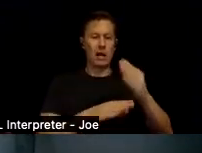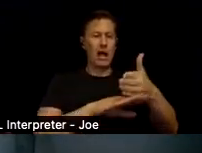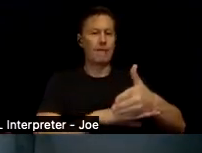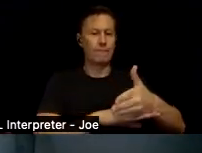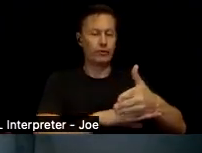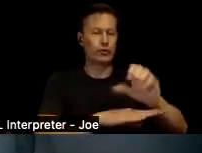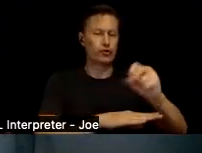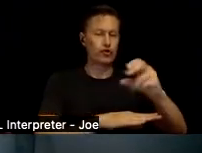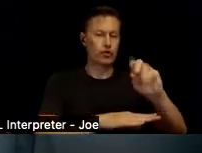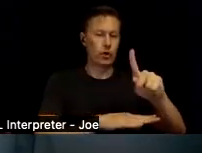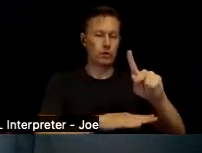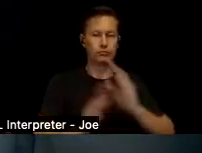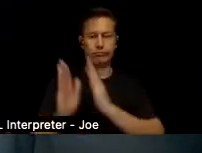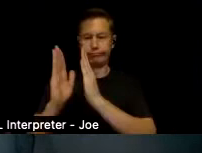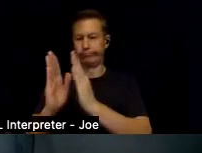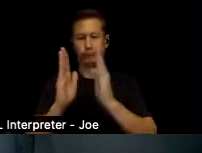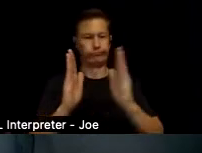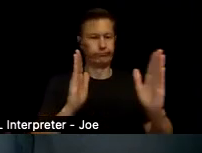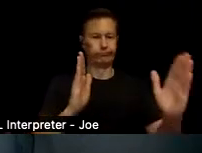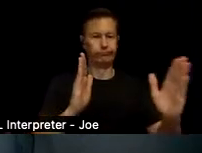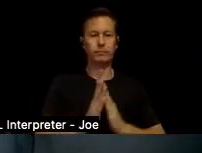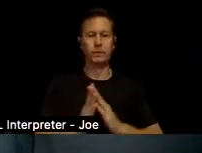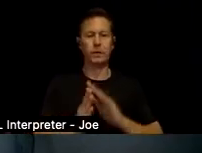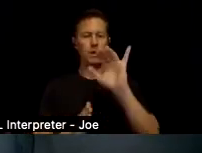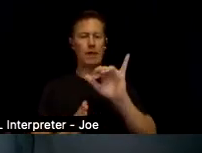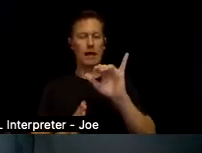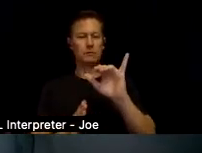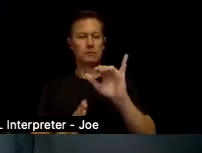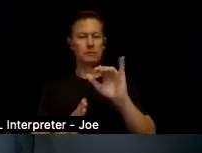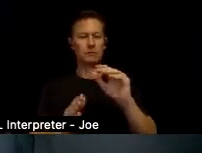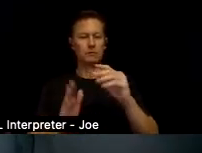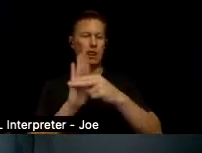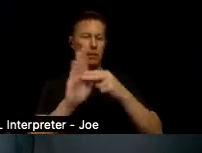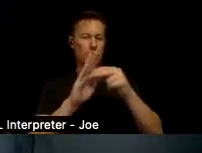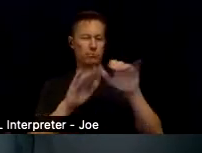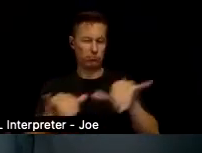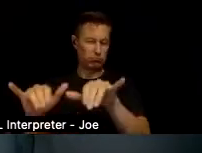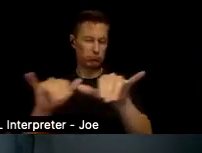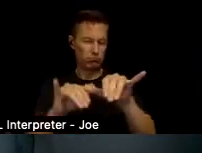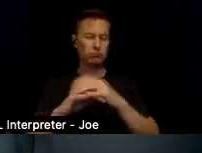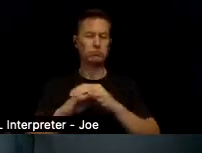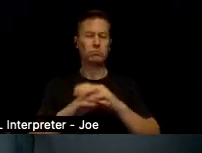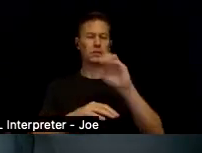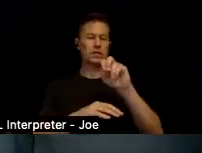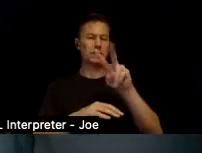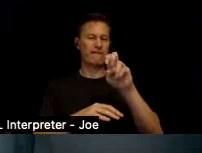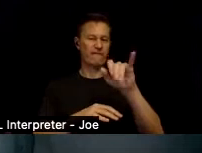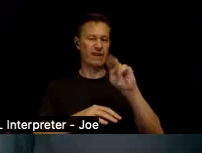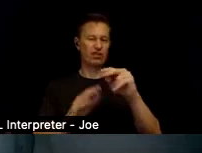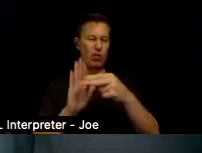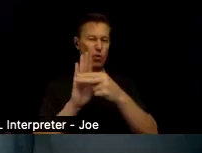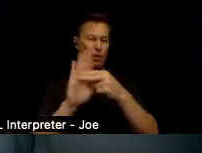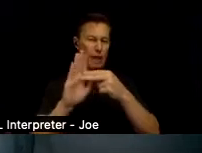aftershocks. That really is a matter of convention. And one important point is when that first earthquake happens, there's nothing